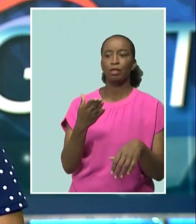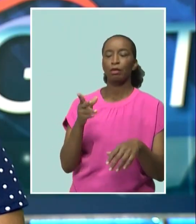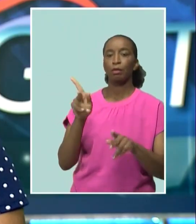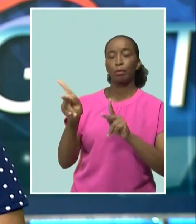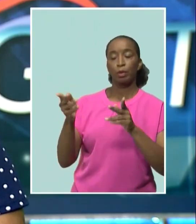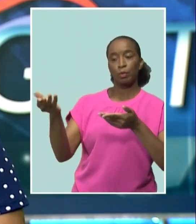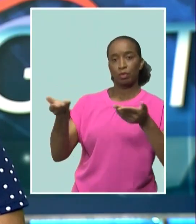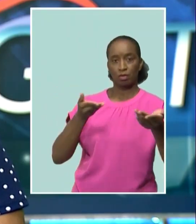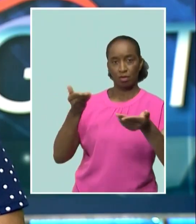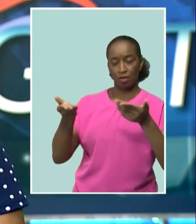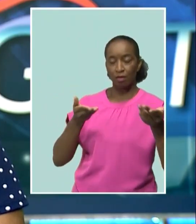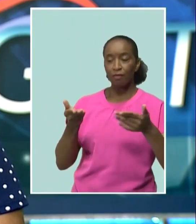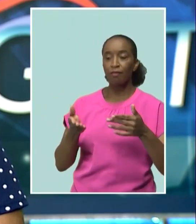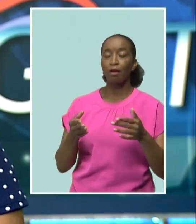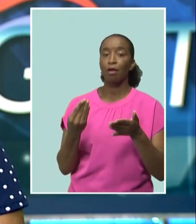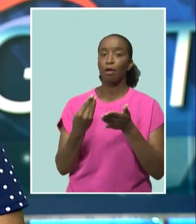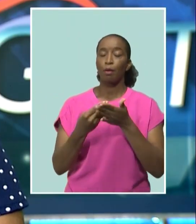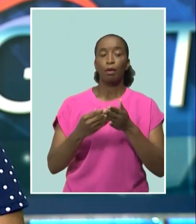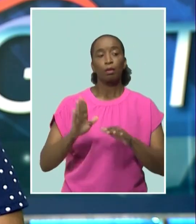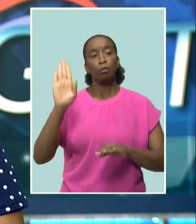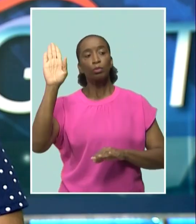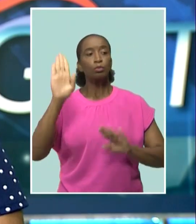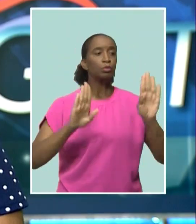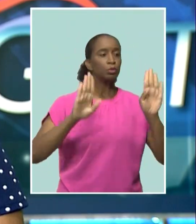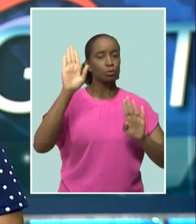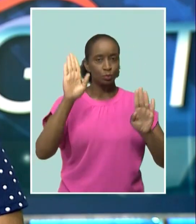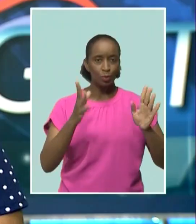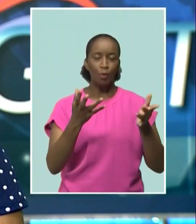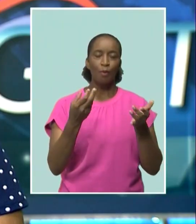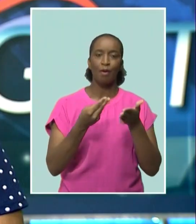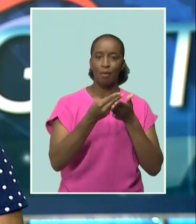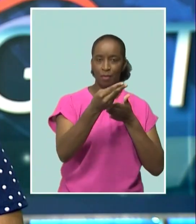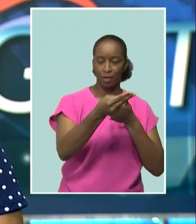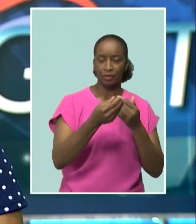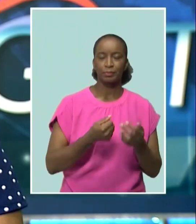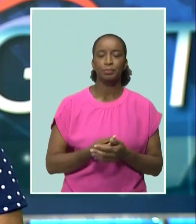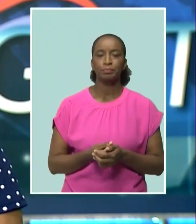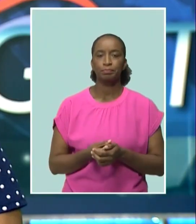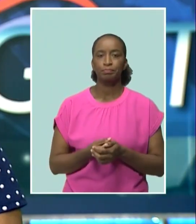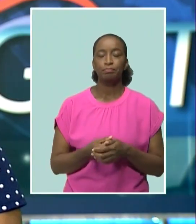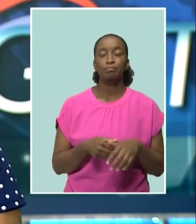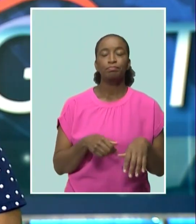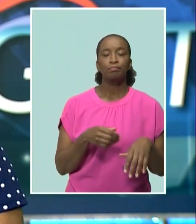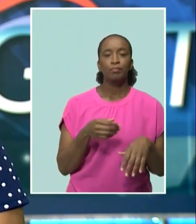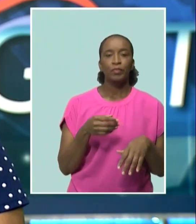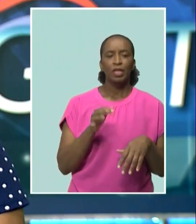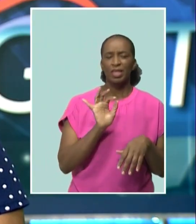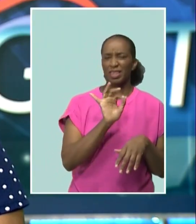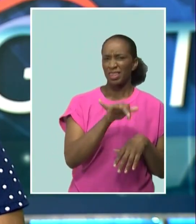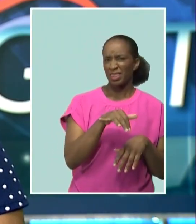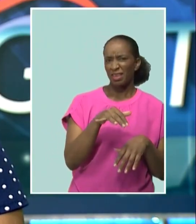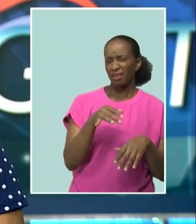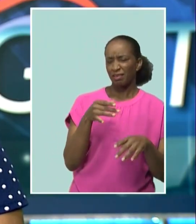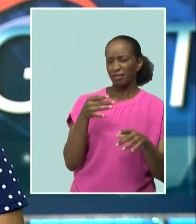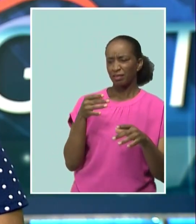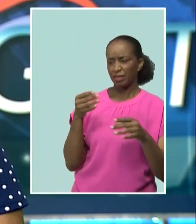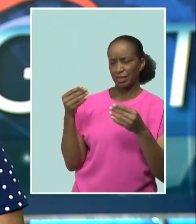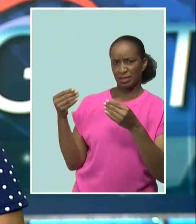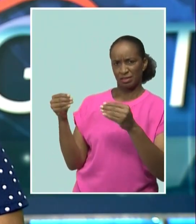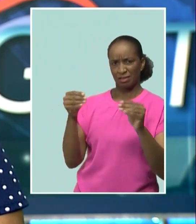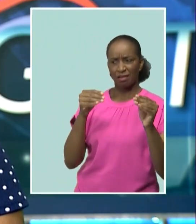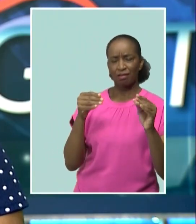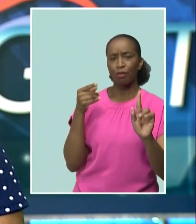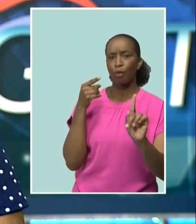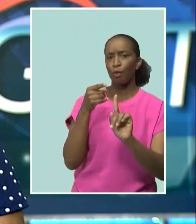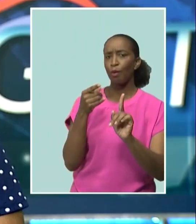unclaimed. The port's chief executive officer, David Jean-Marie, says the primary thrust of the auction was to decongest the port